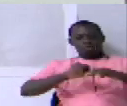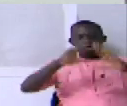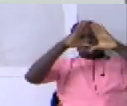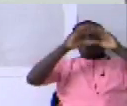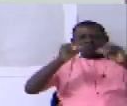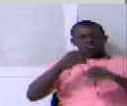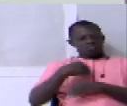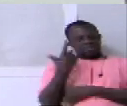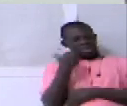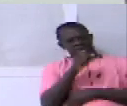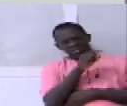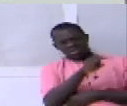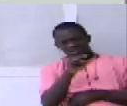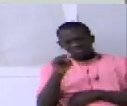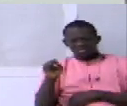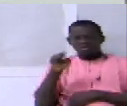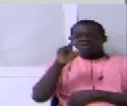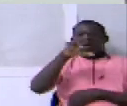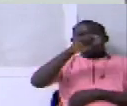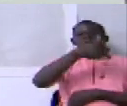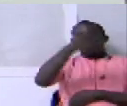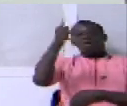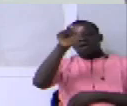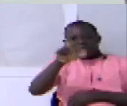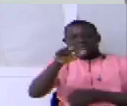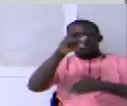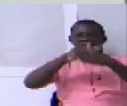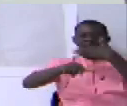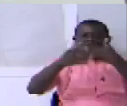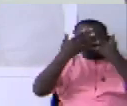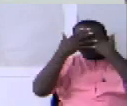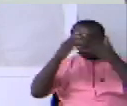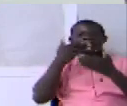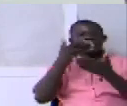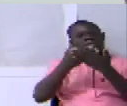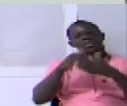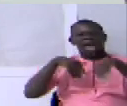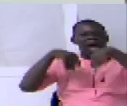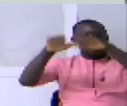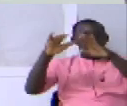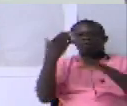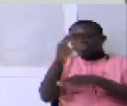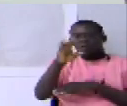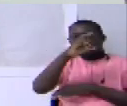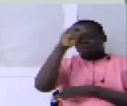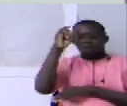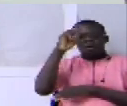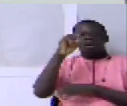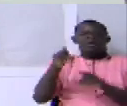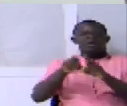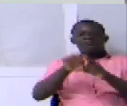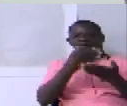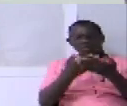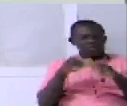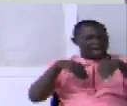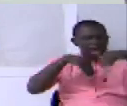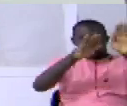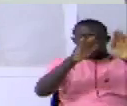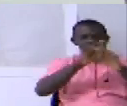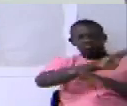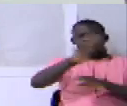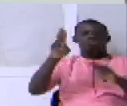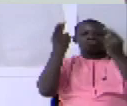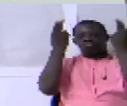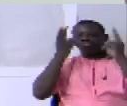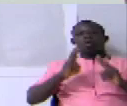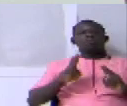don't like a Malang something at the prisons, dismiss him from the service, he is dismissed. That is unlawful.